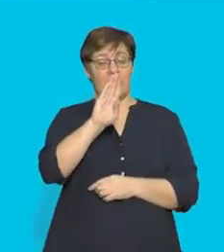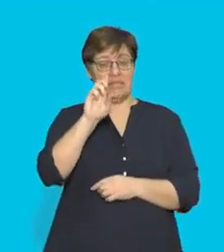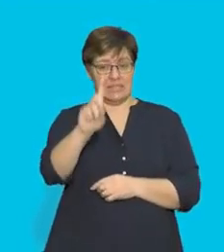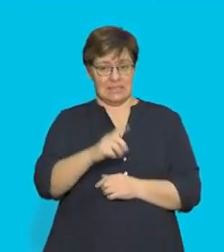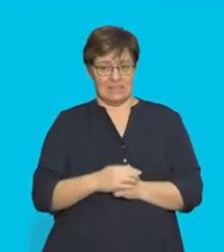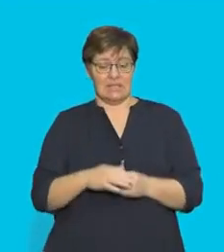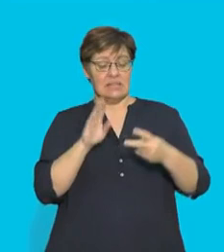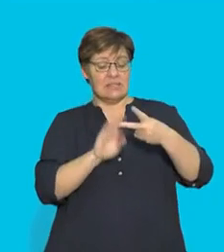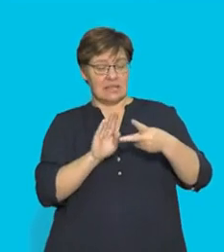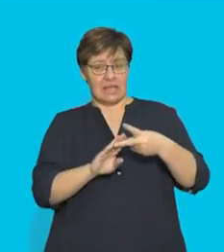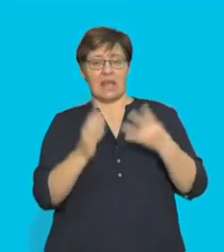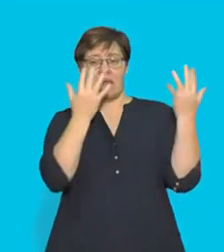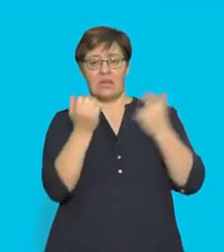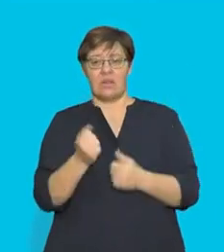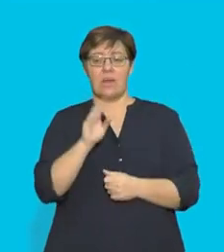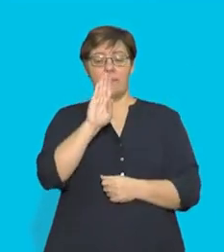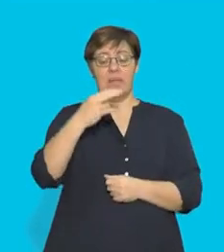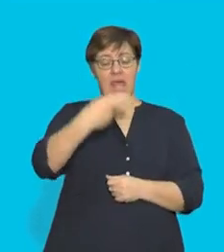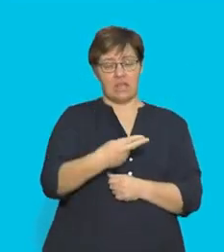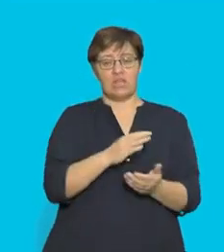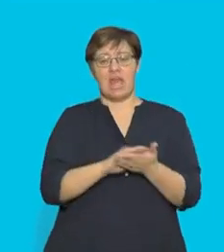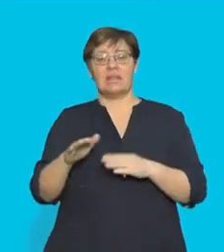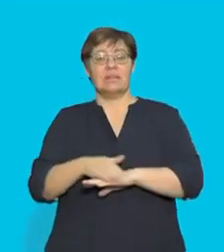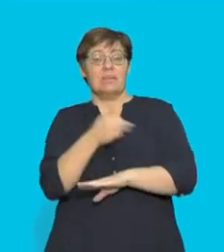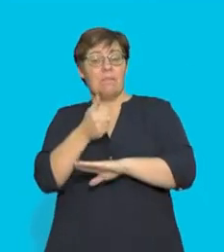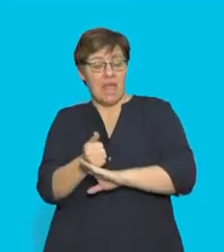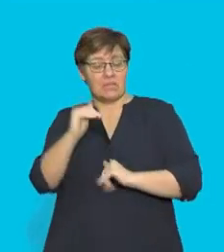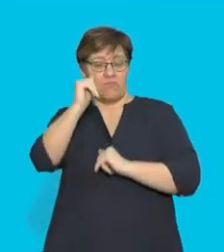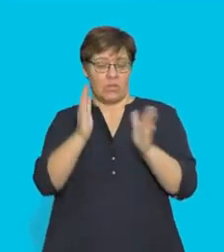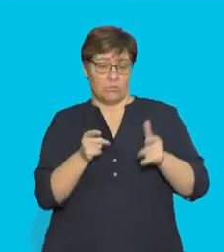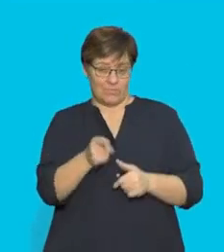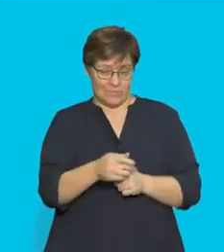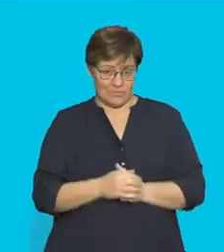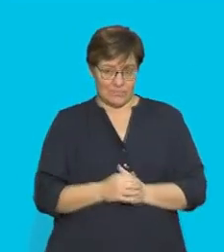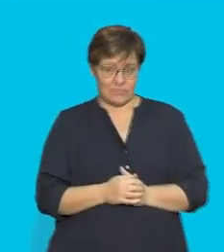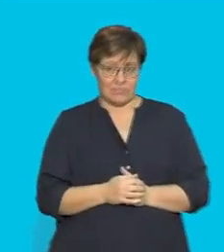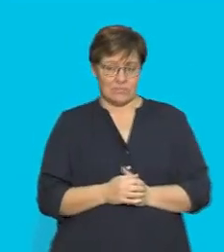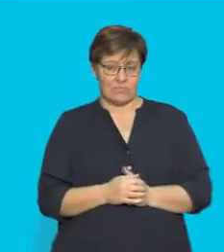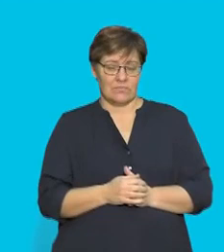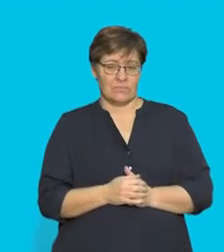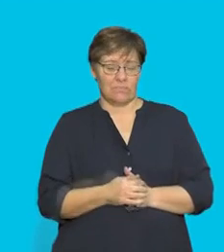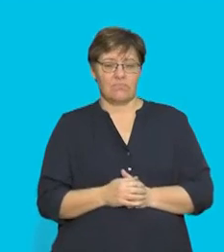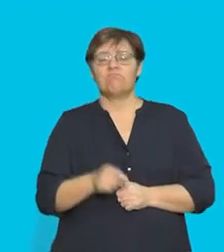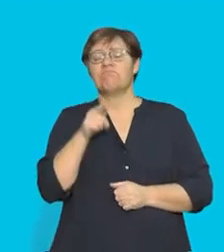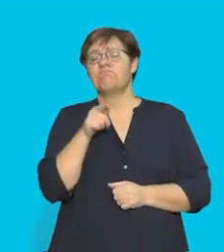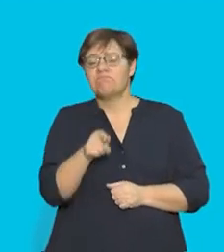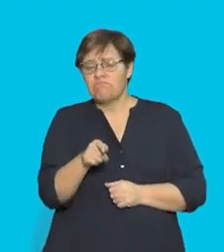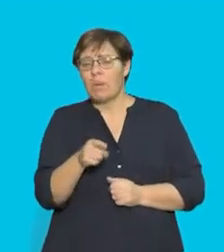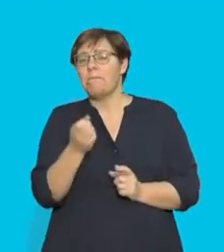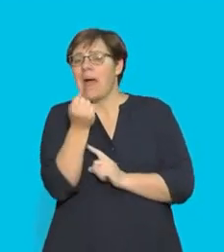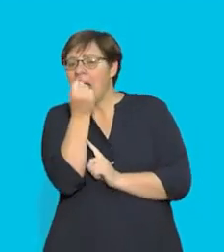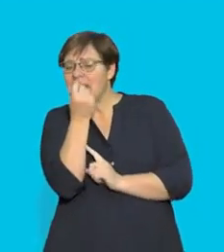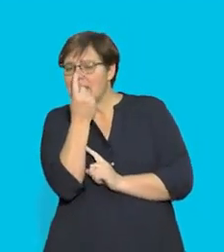The second question, calculate the angle between BH and the base of the cuboid. Now, before we begin, we